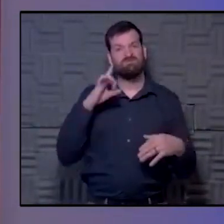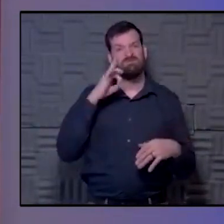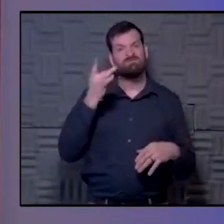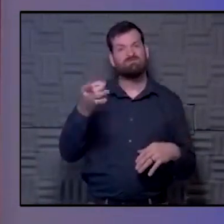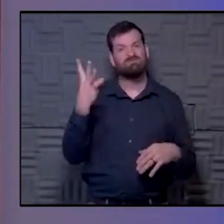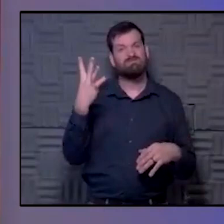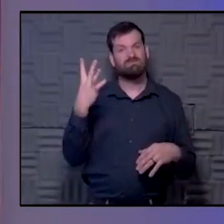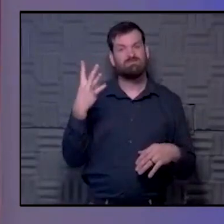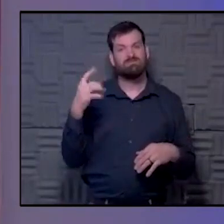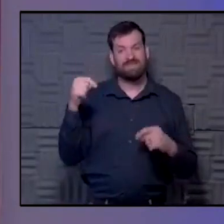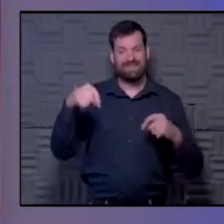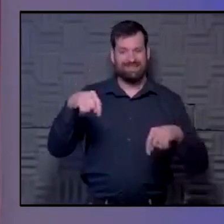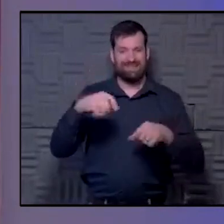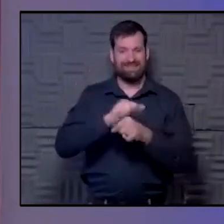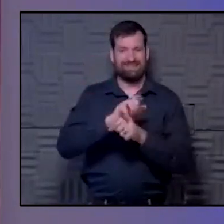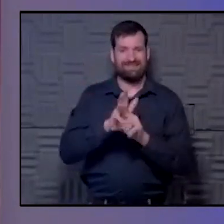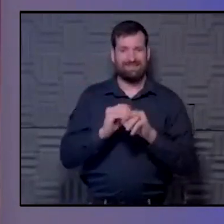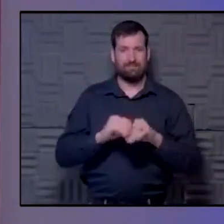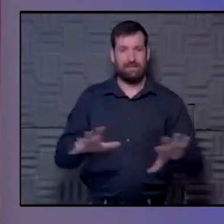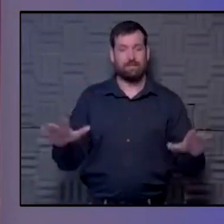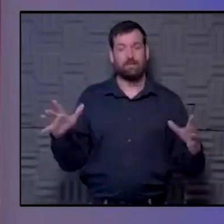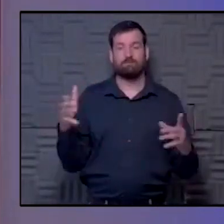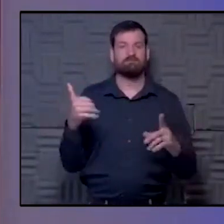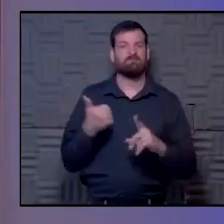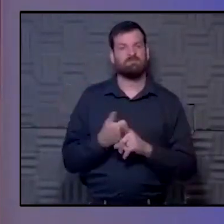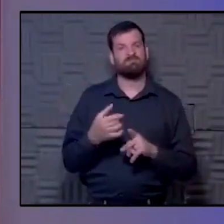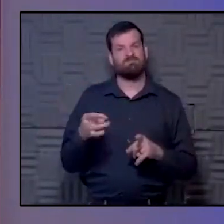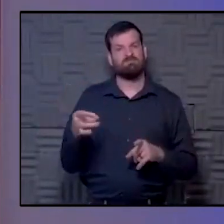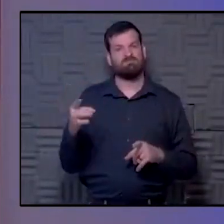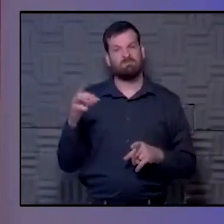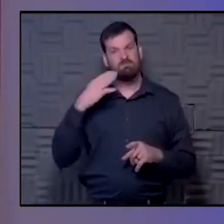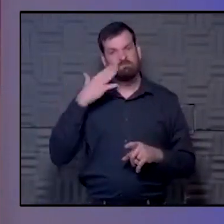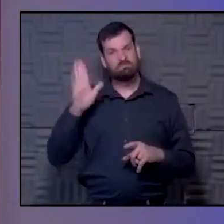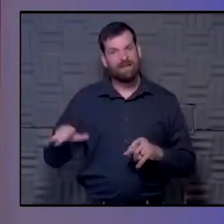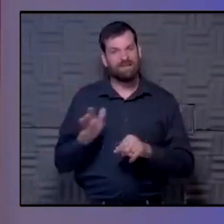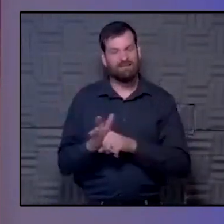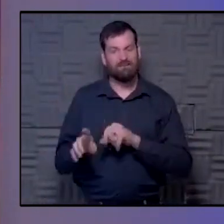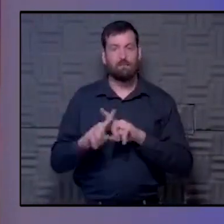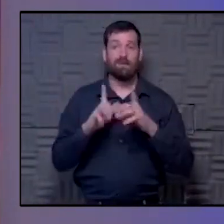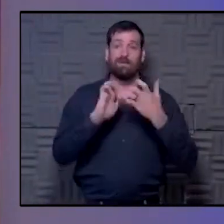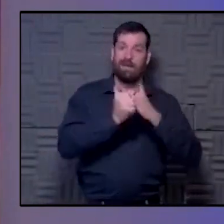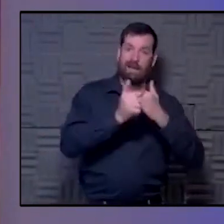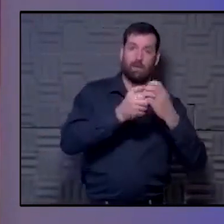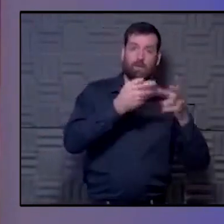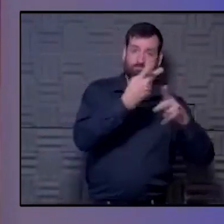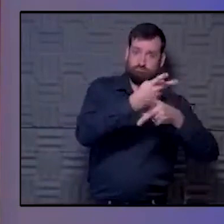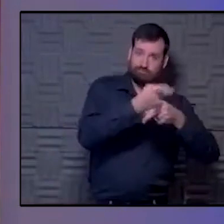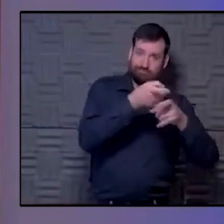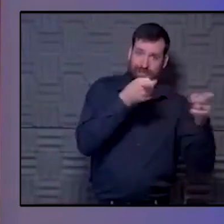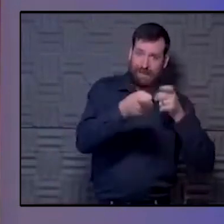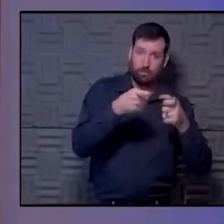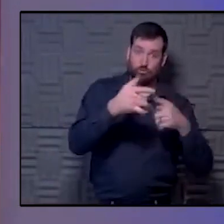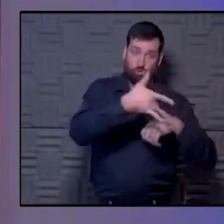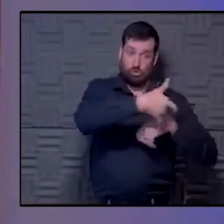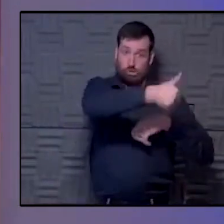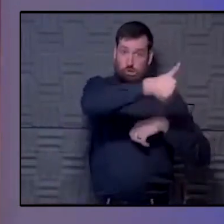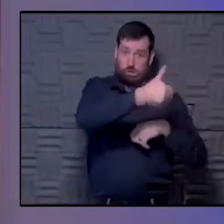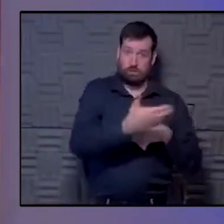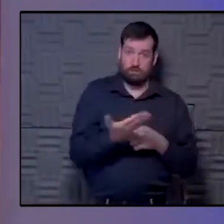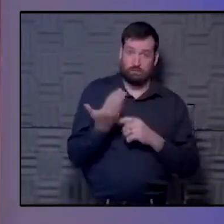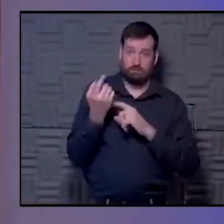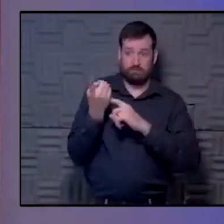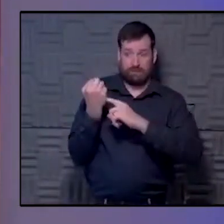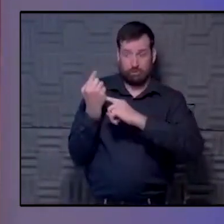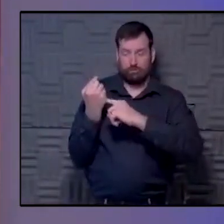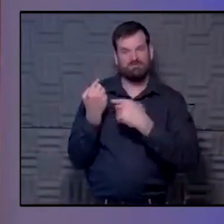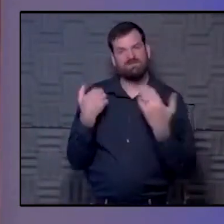The pandemic was a disaster enough, but the way it was handled early on was a disaster as well. But